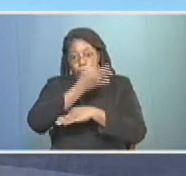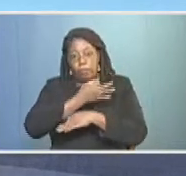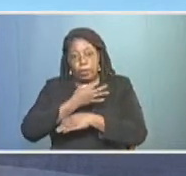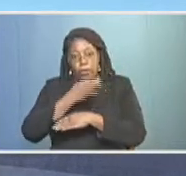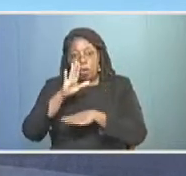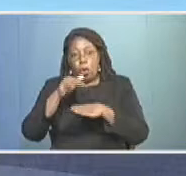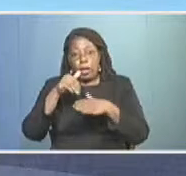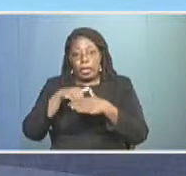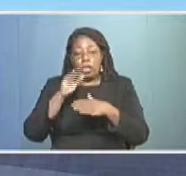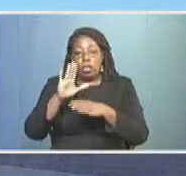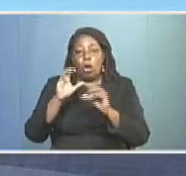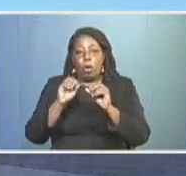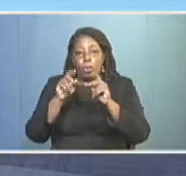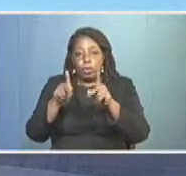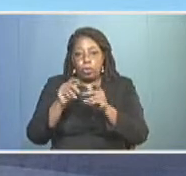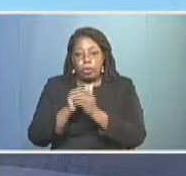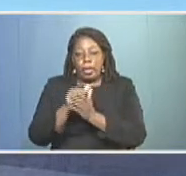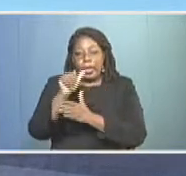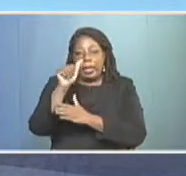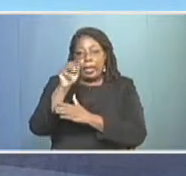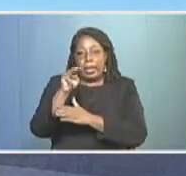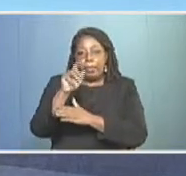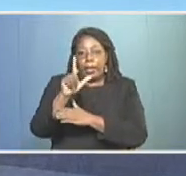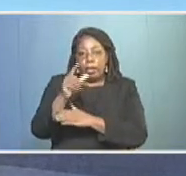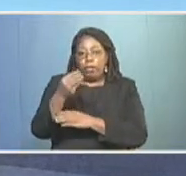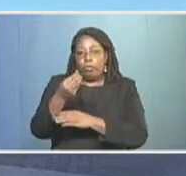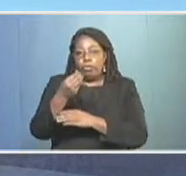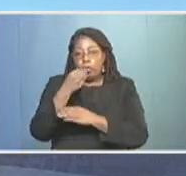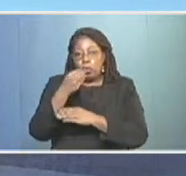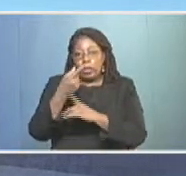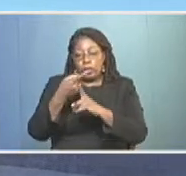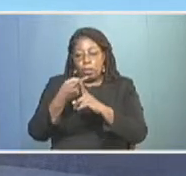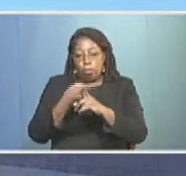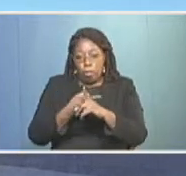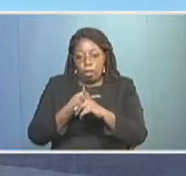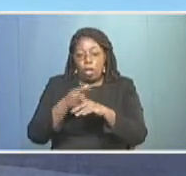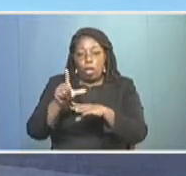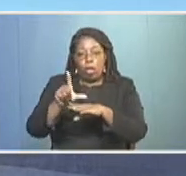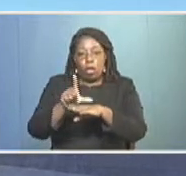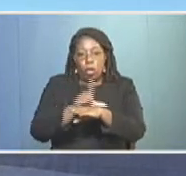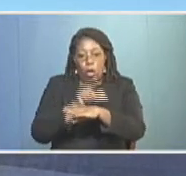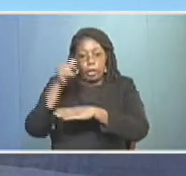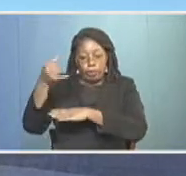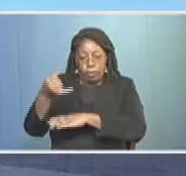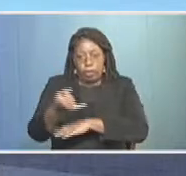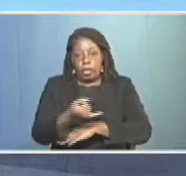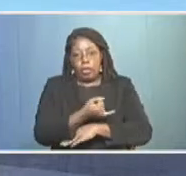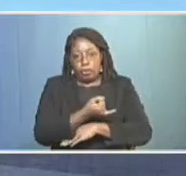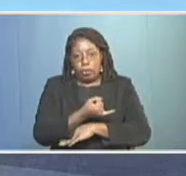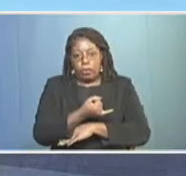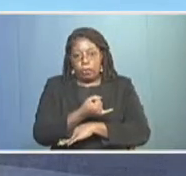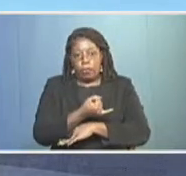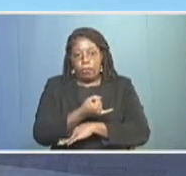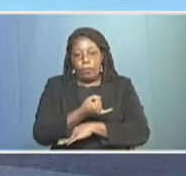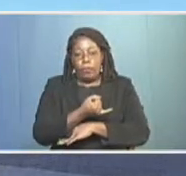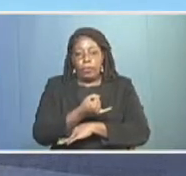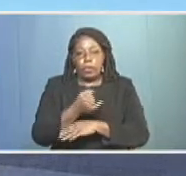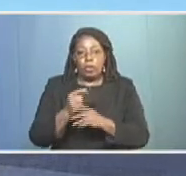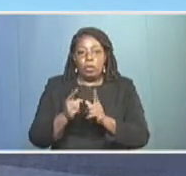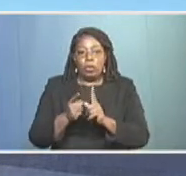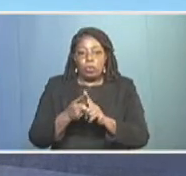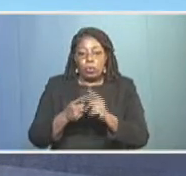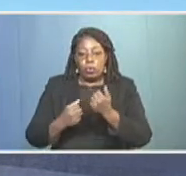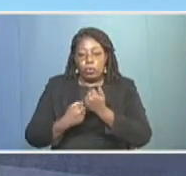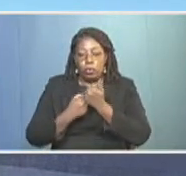your opportunity. AML Foods is extending a month-long invitation to its team members, corporate Bahamas, and customers